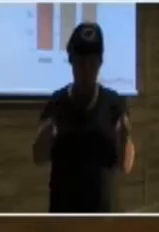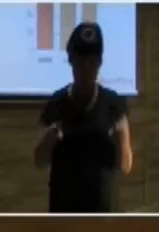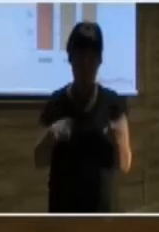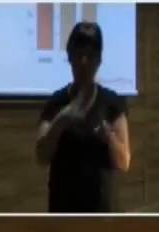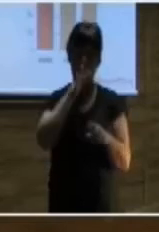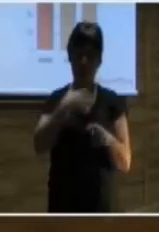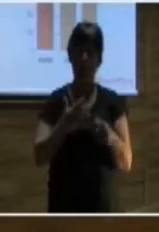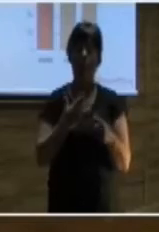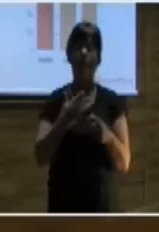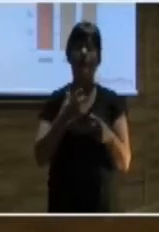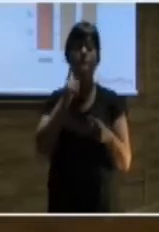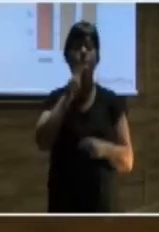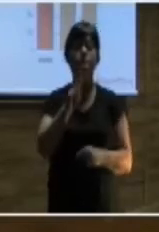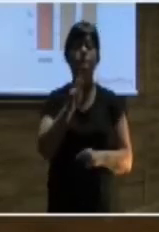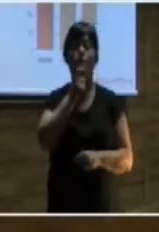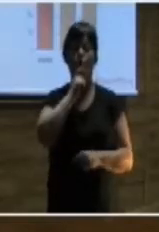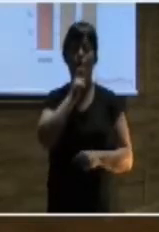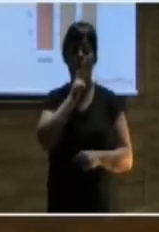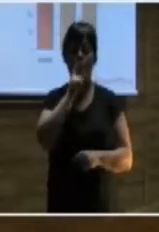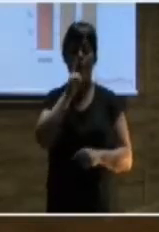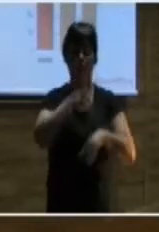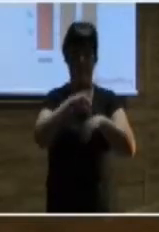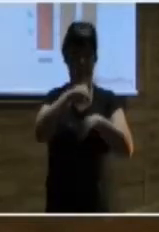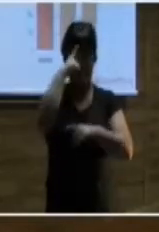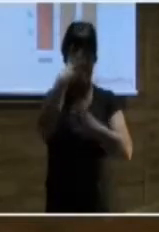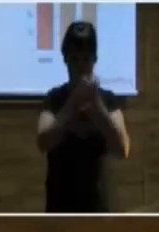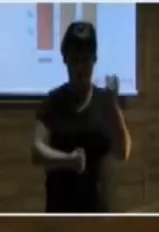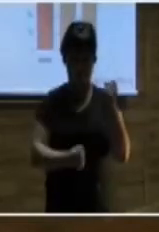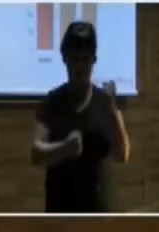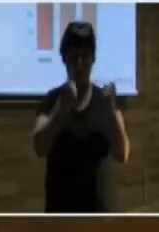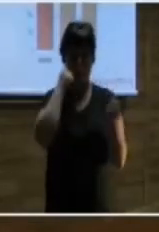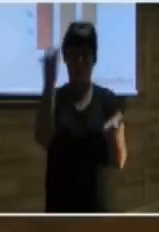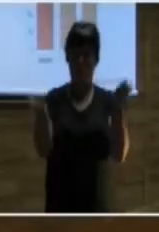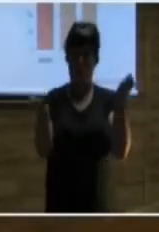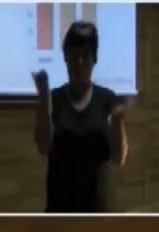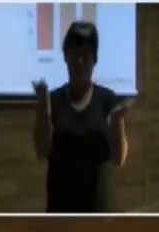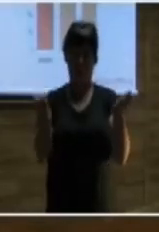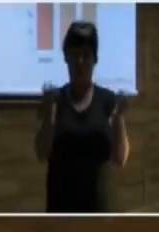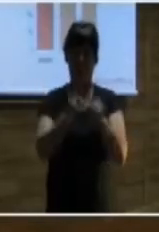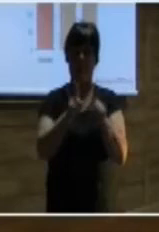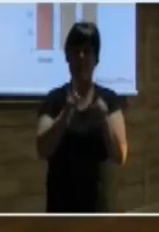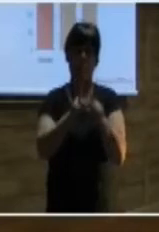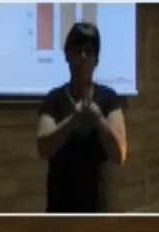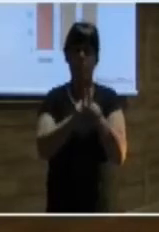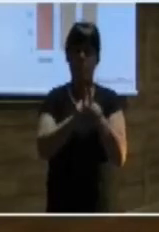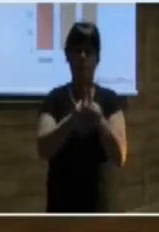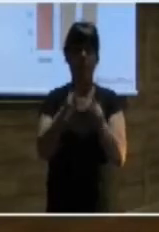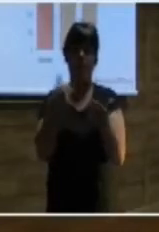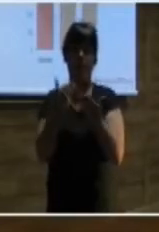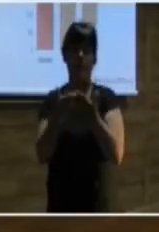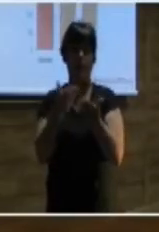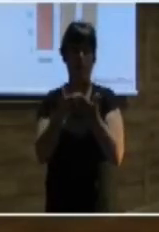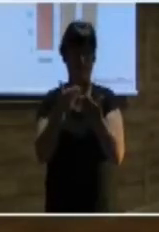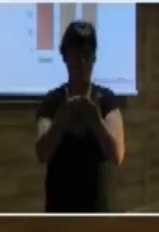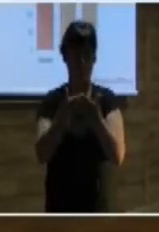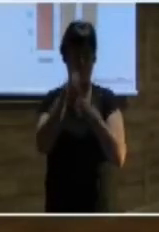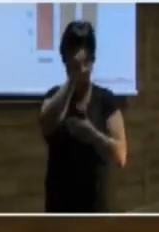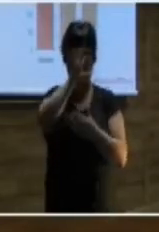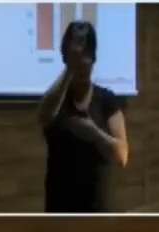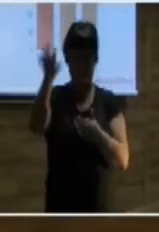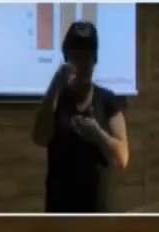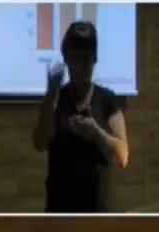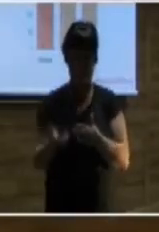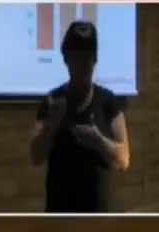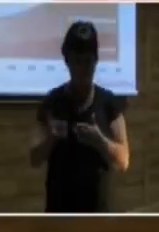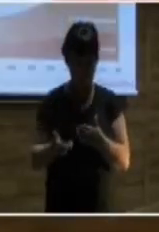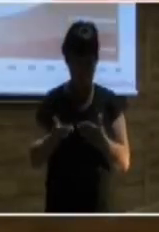the largest companies in the world. And you can see here that dementia is even bigger than a company like